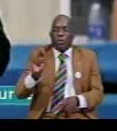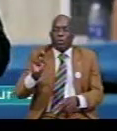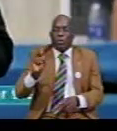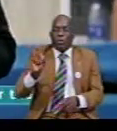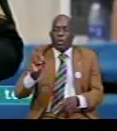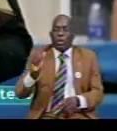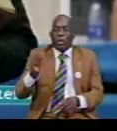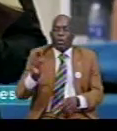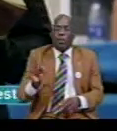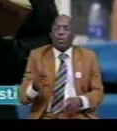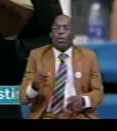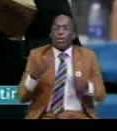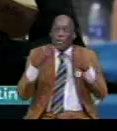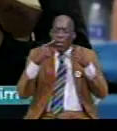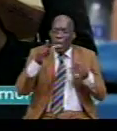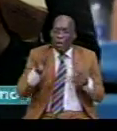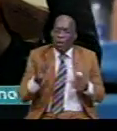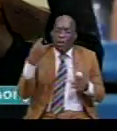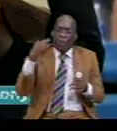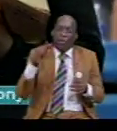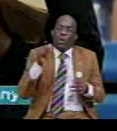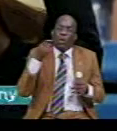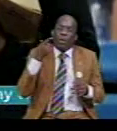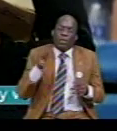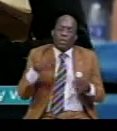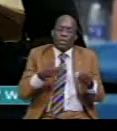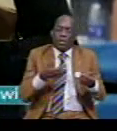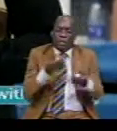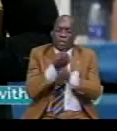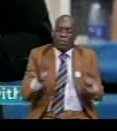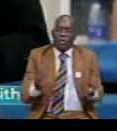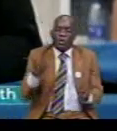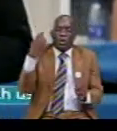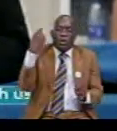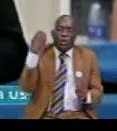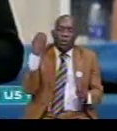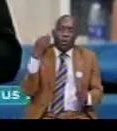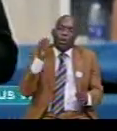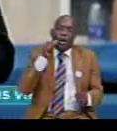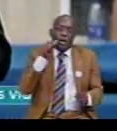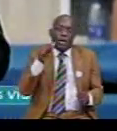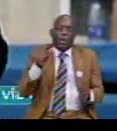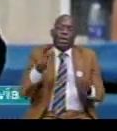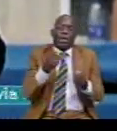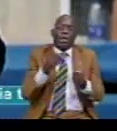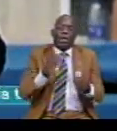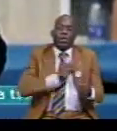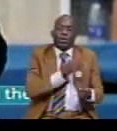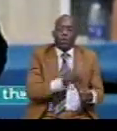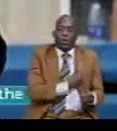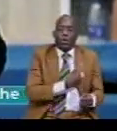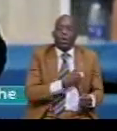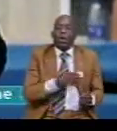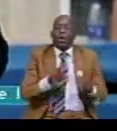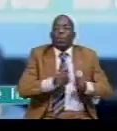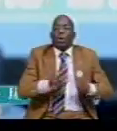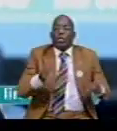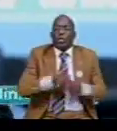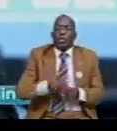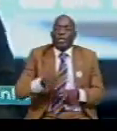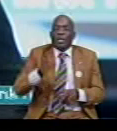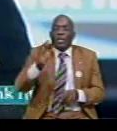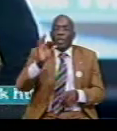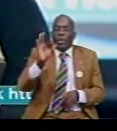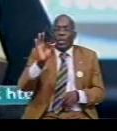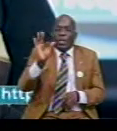mi ni akoko nitori pe mo je elesin lasan ni igba kan sugbon ni odun 1991 ni July